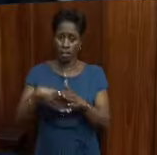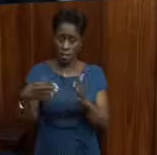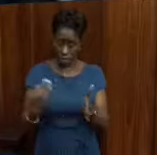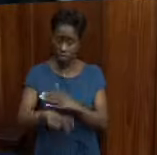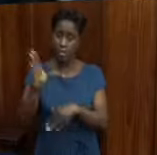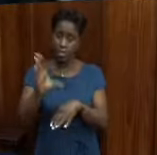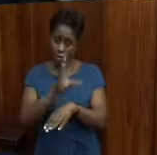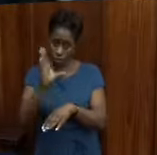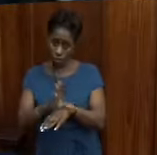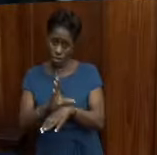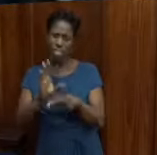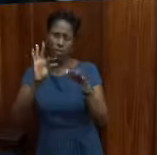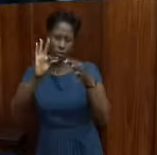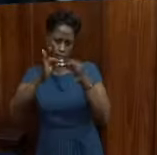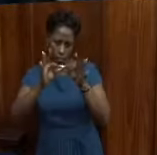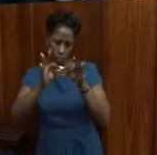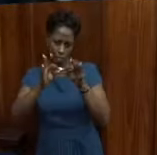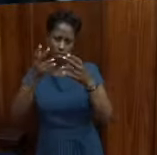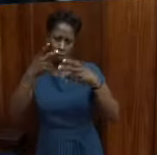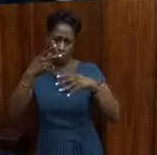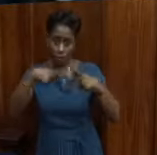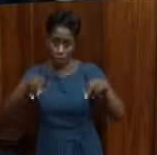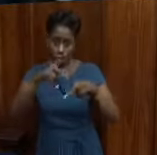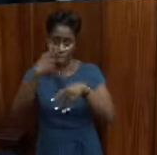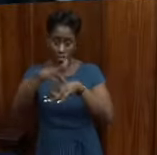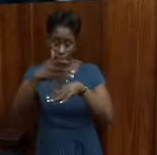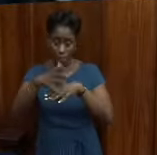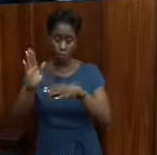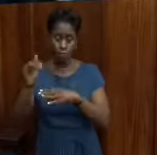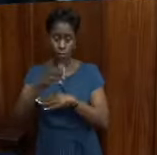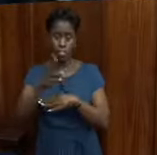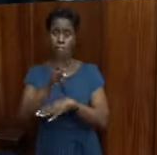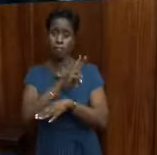repairs to the fishing complex in Denry and Viewfort.